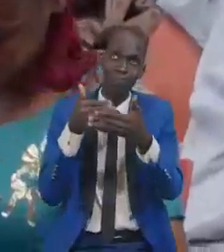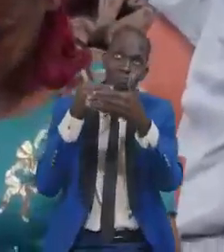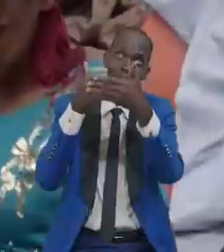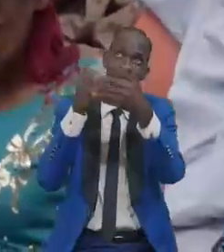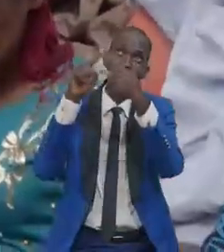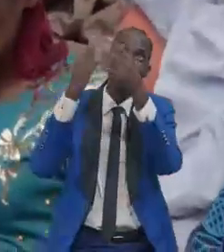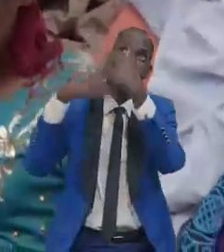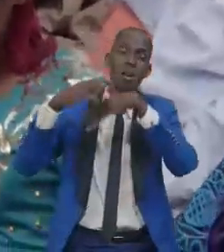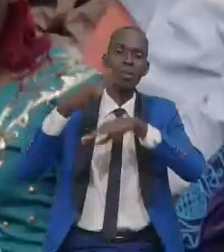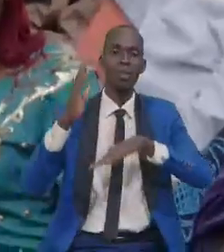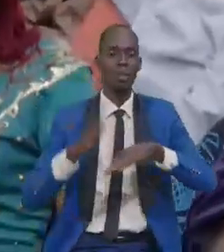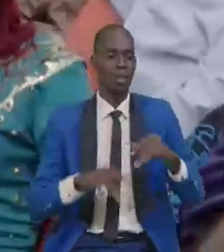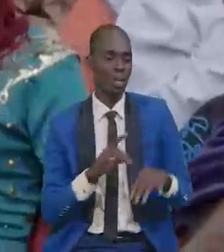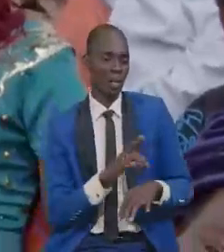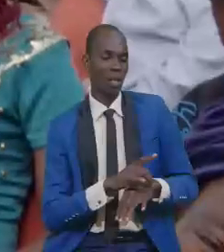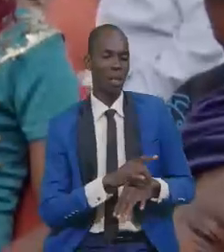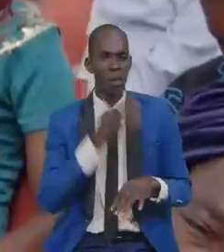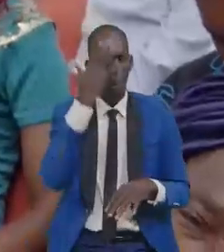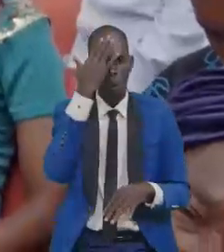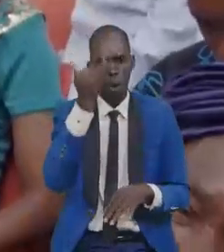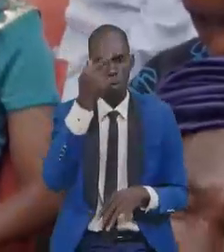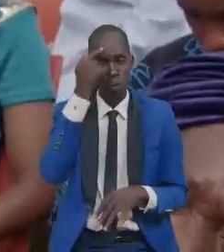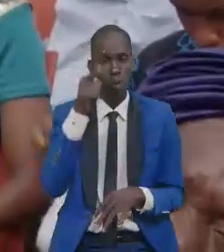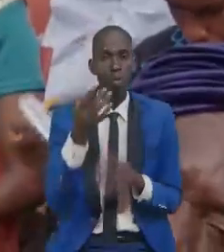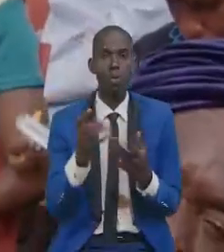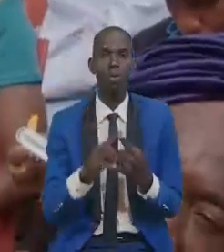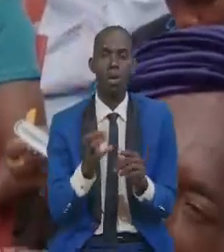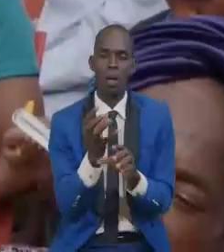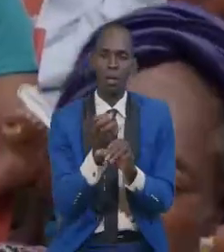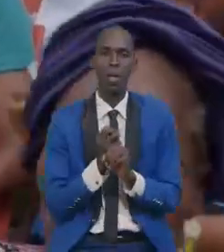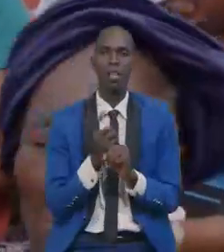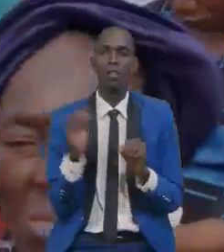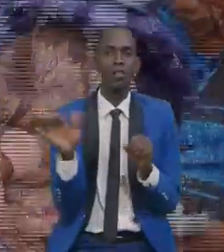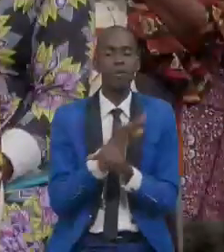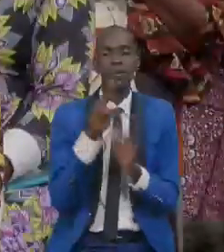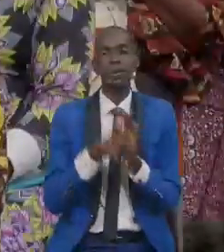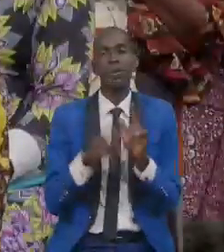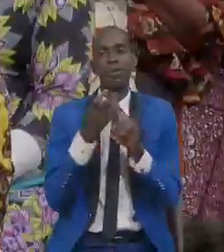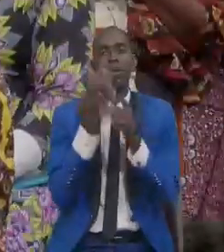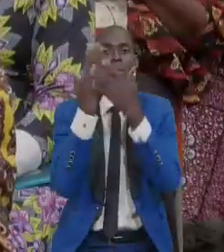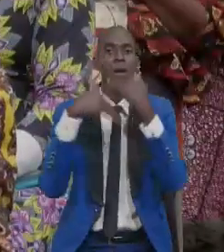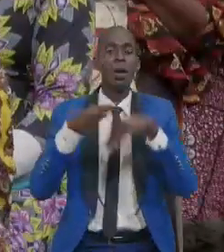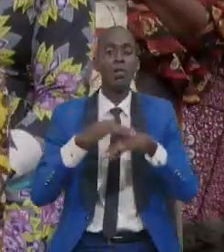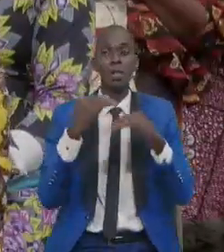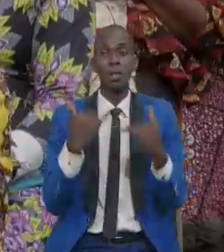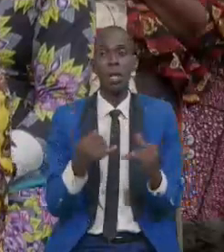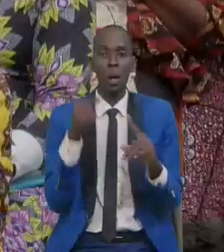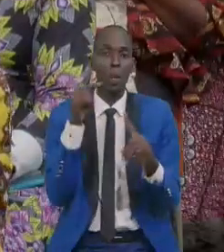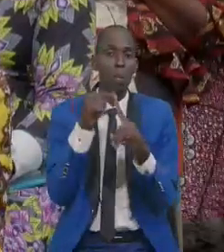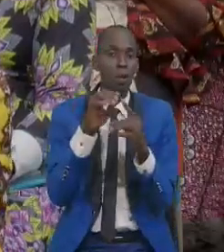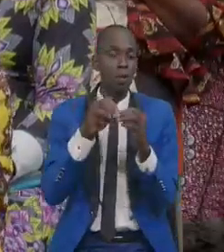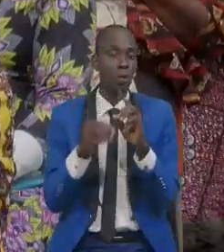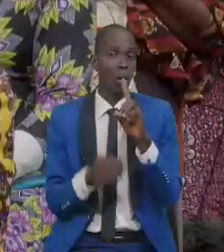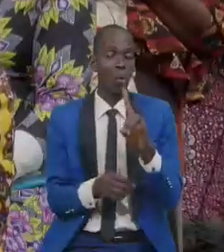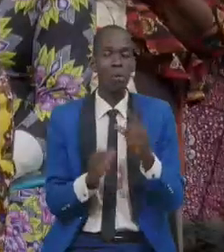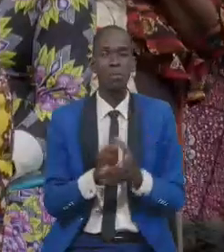because you want to have the fullness coming from heaven. Let's look at number one. Number one, we're